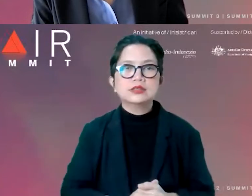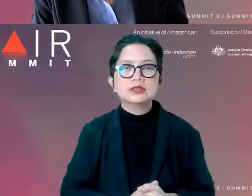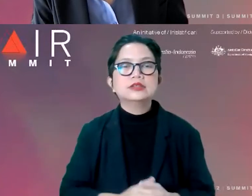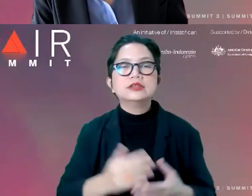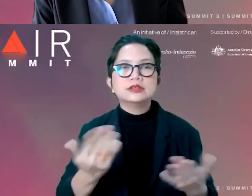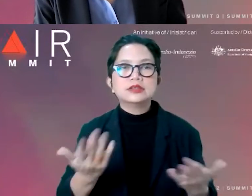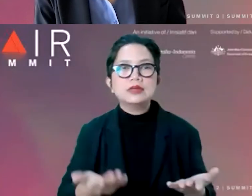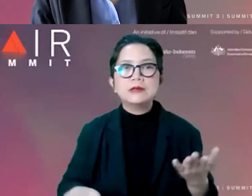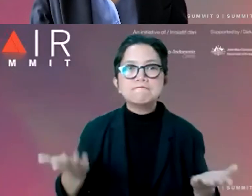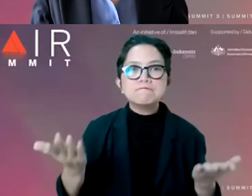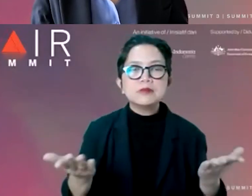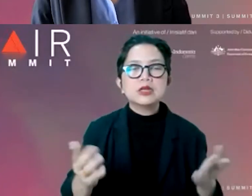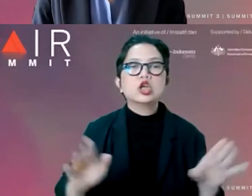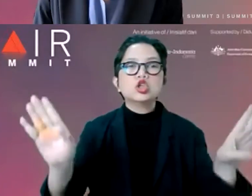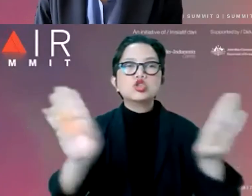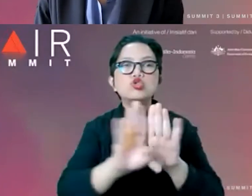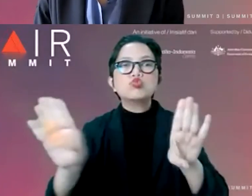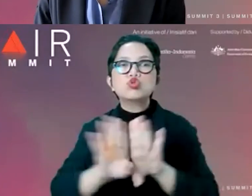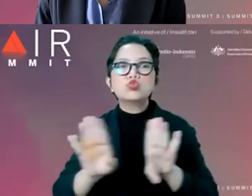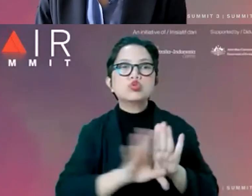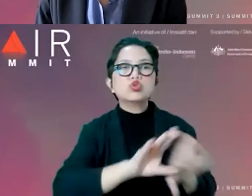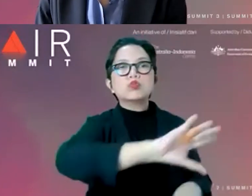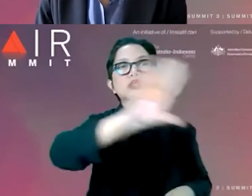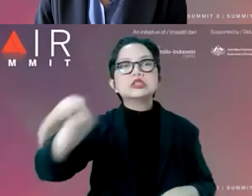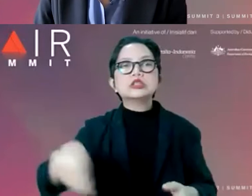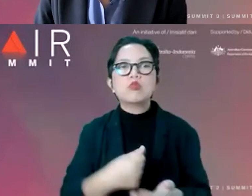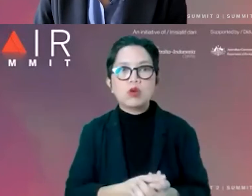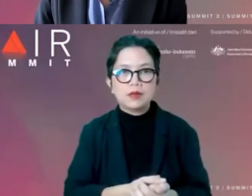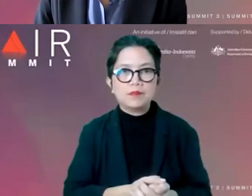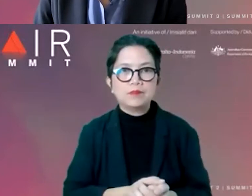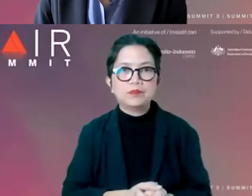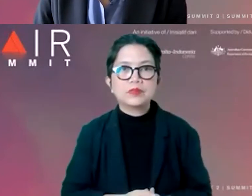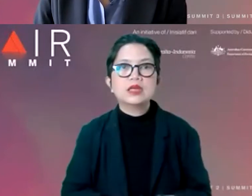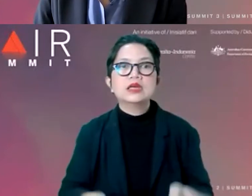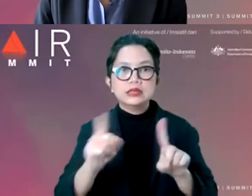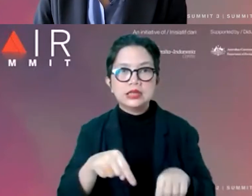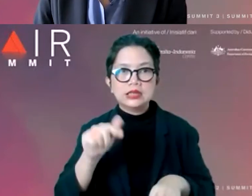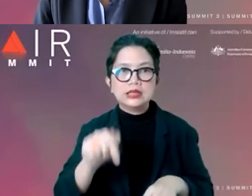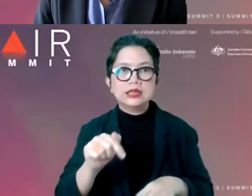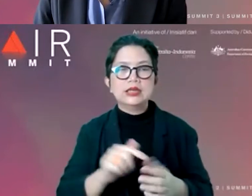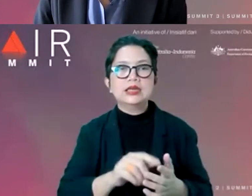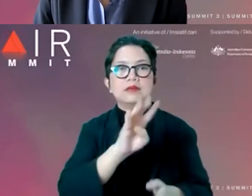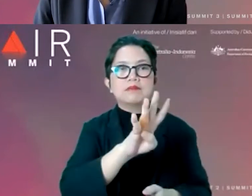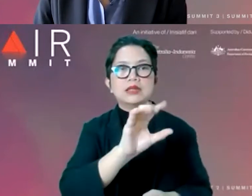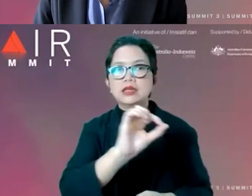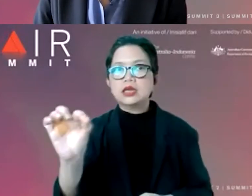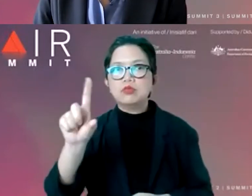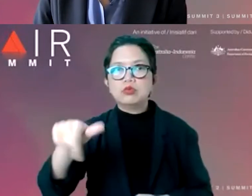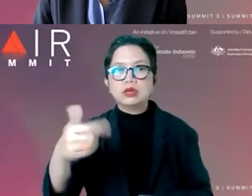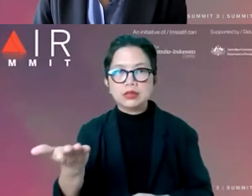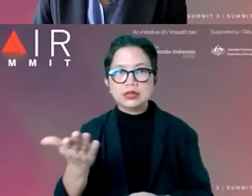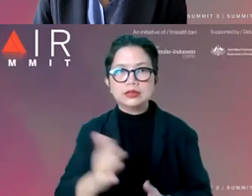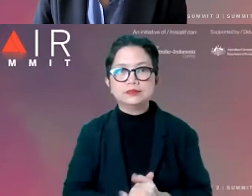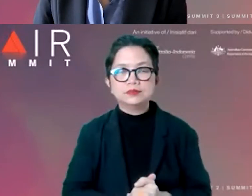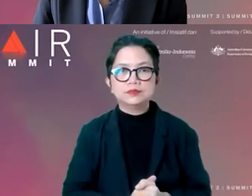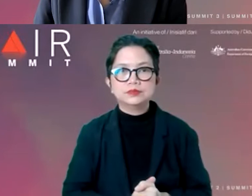everything. And so but in this case, you have 4,000 deaths, and that's after 6 months. Of